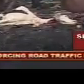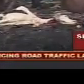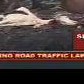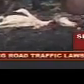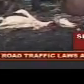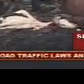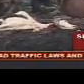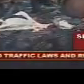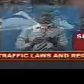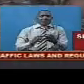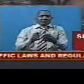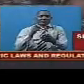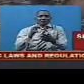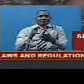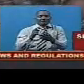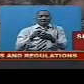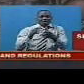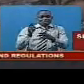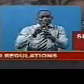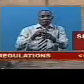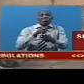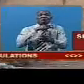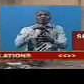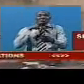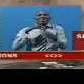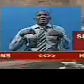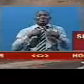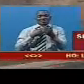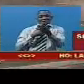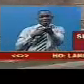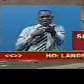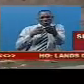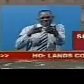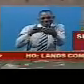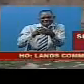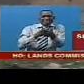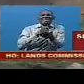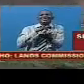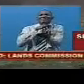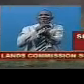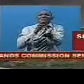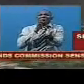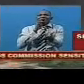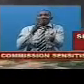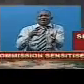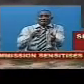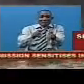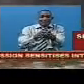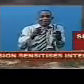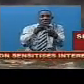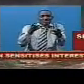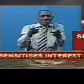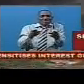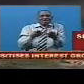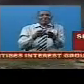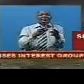then you may have eaten contaminated meat supplied from the slaughterhouse. Situated behind the Neoplan Station at Circle,